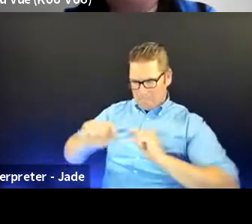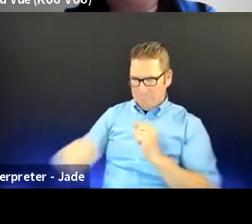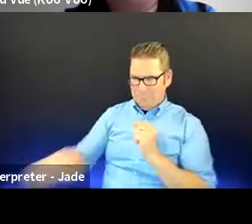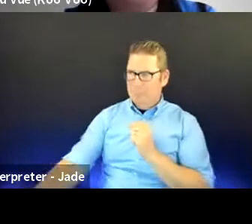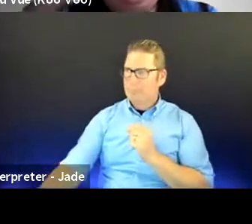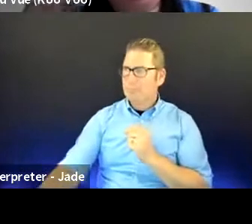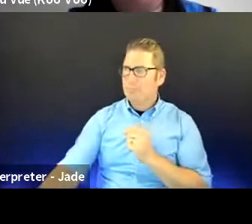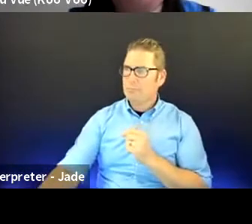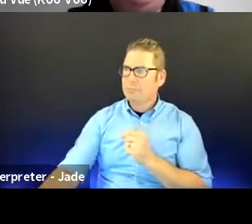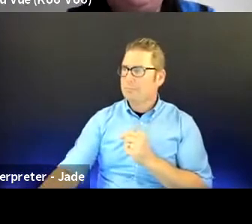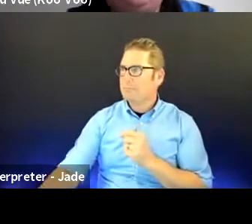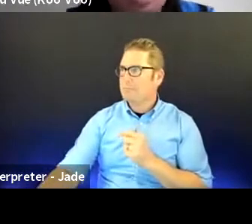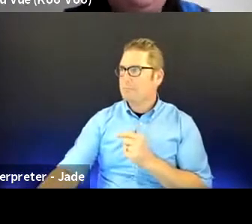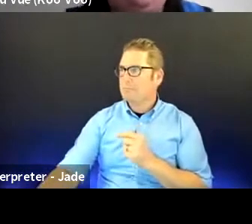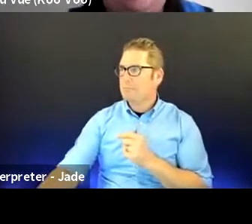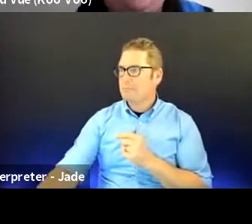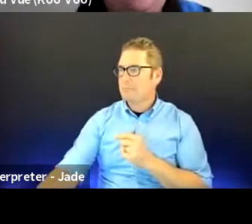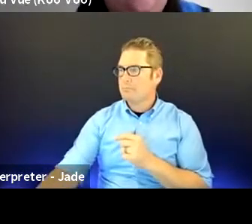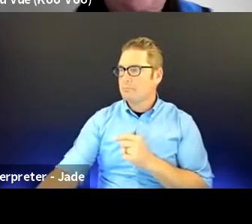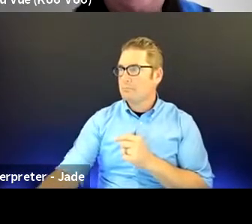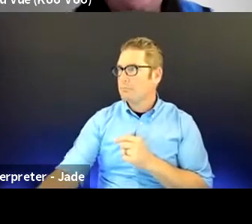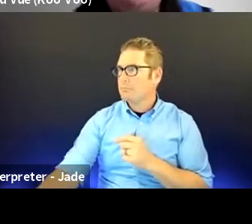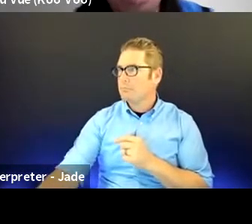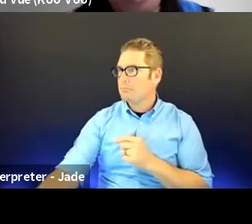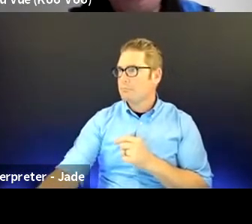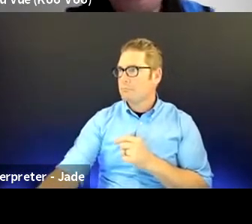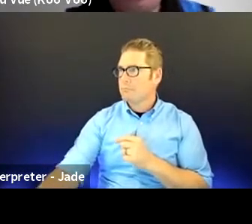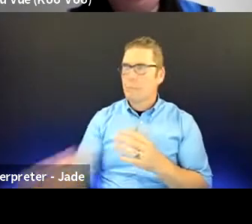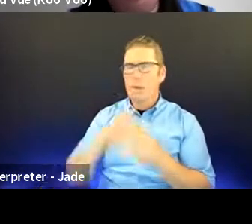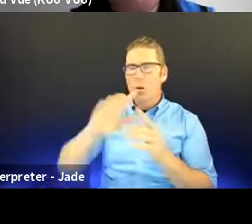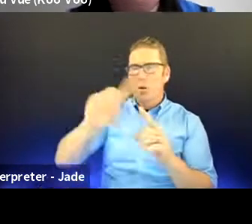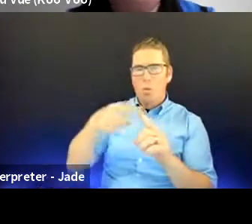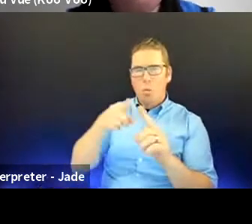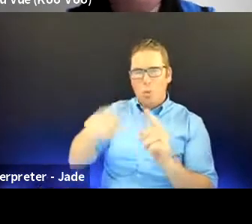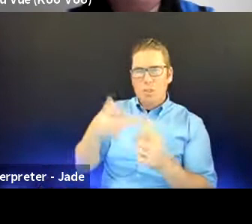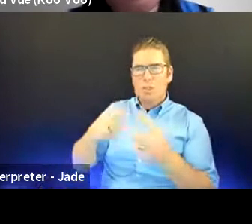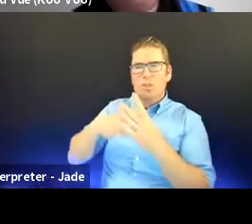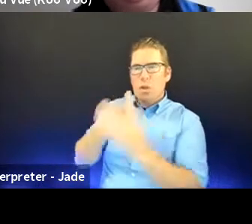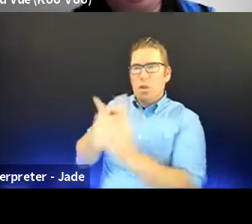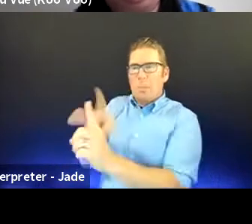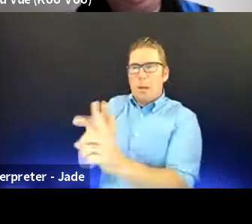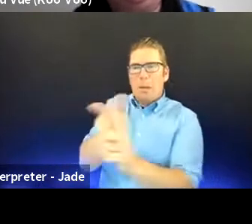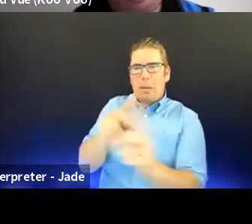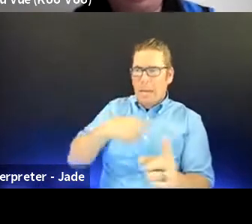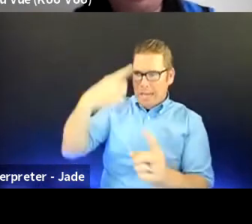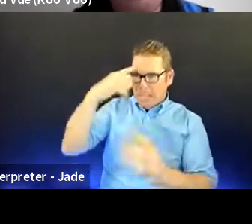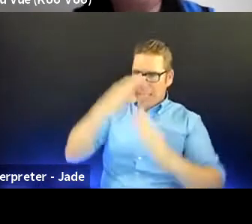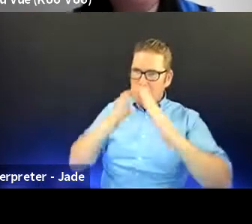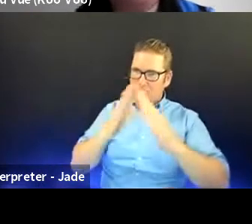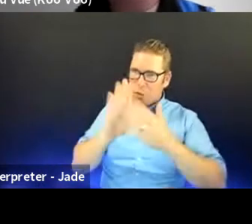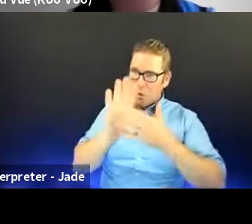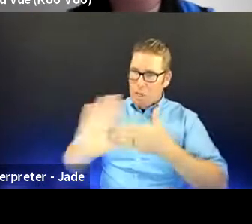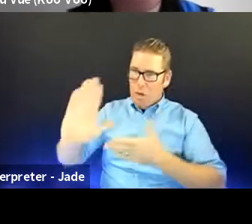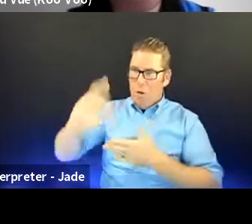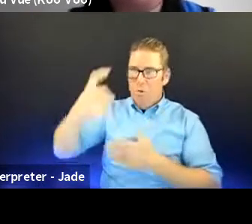grad school, I think community colleges aren't really on the mind of a lot of the faculty. A lot of the times you're really trained for research. And so I